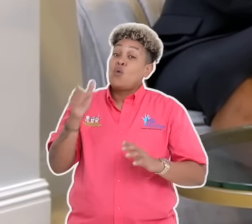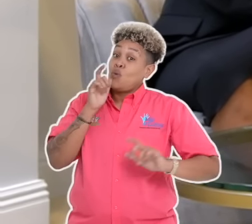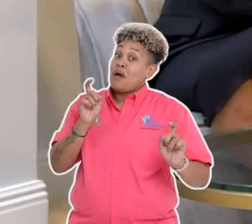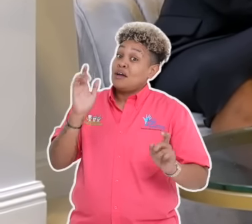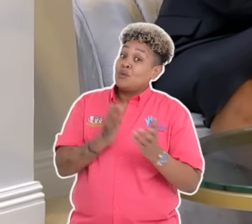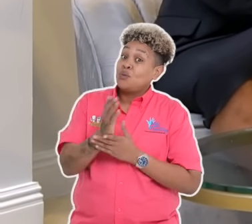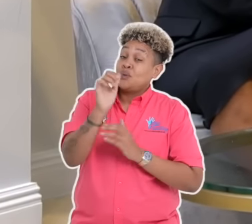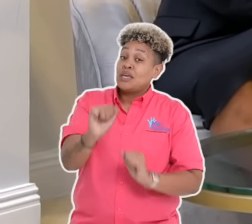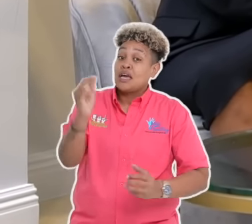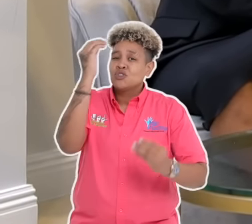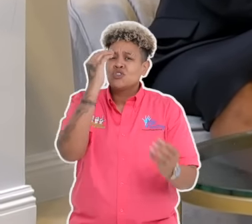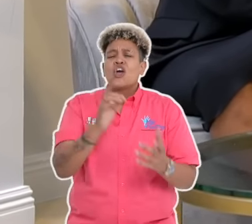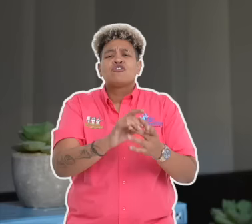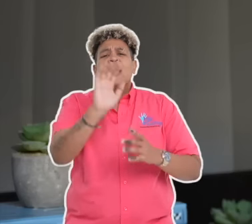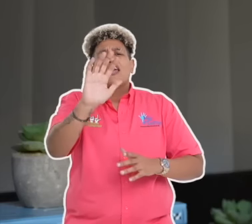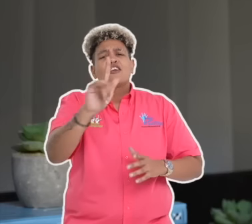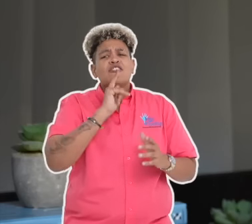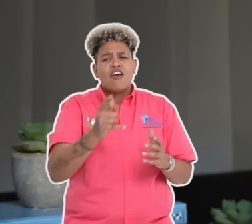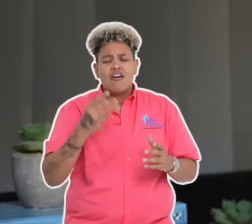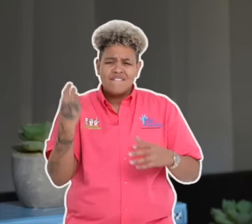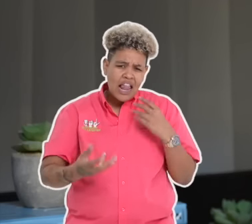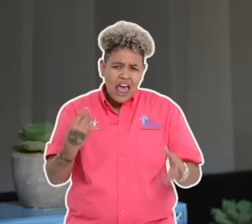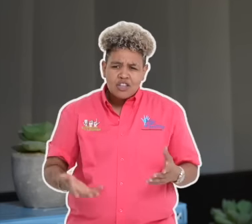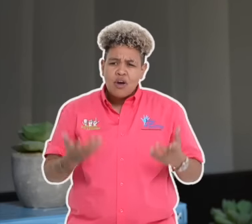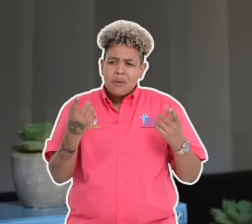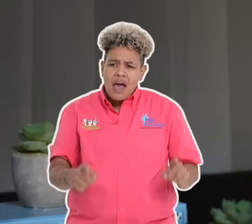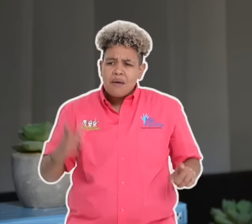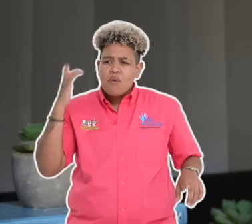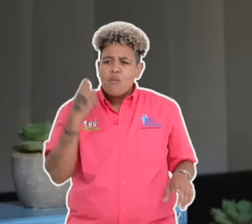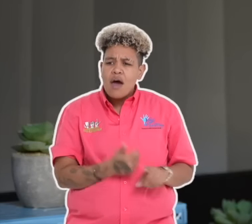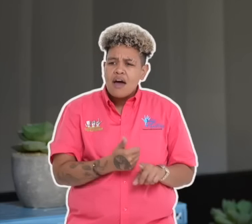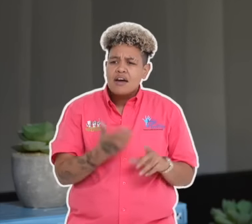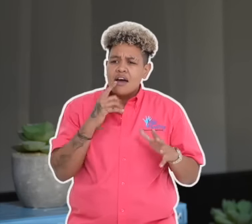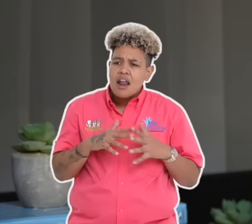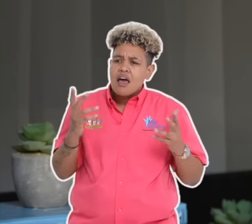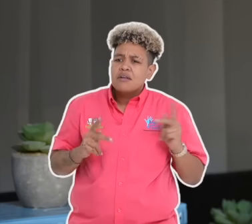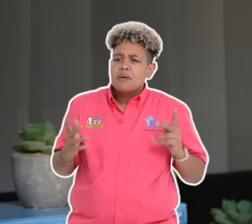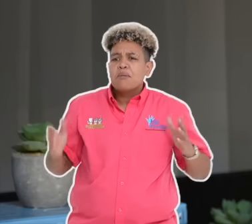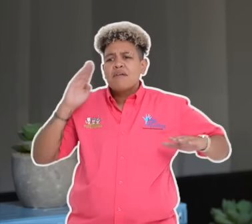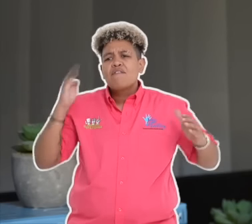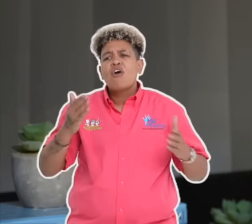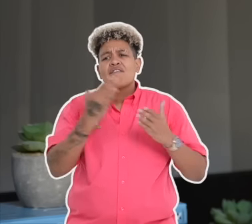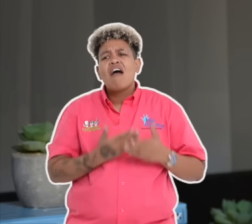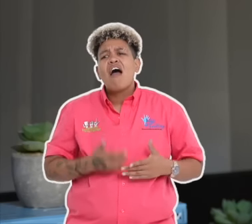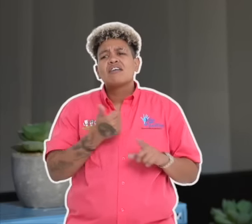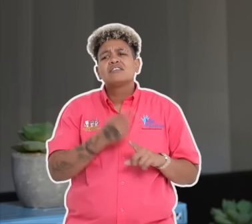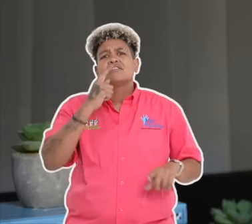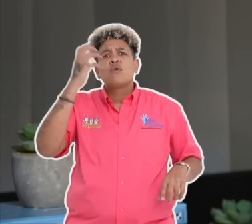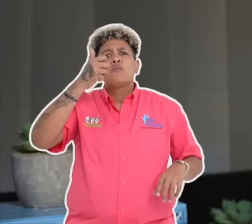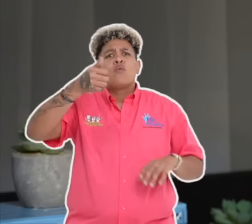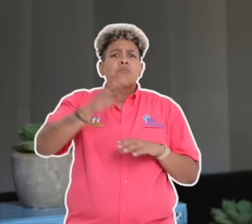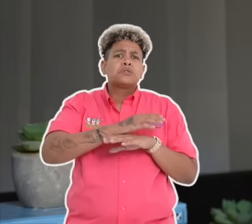that partner. So let us talk about your philanthropic initiatives because a lot of people might focus on the fact that you